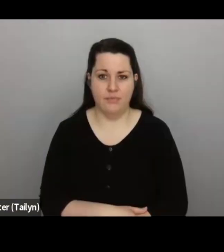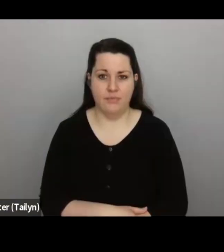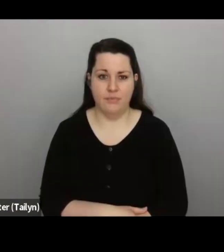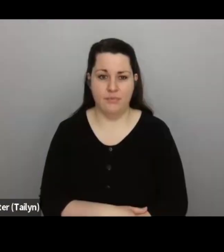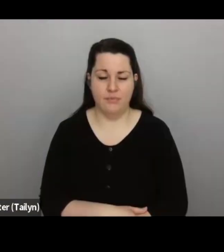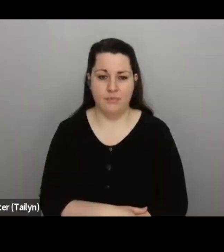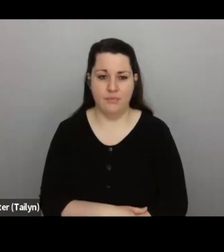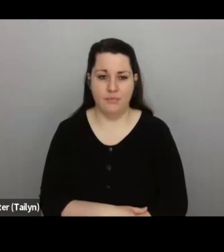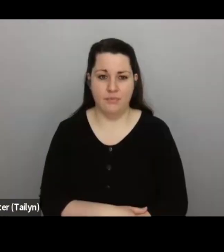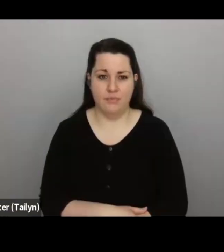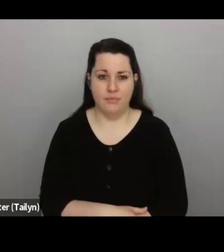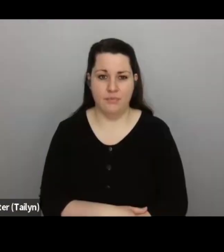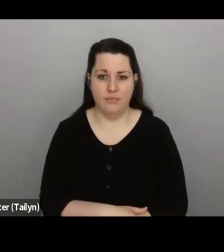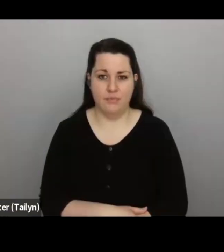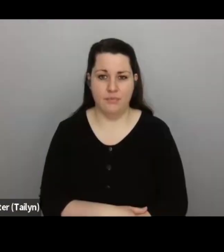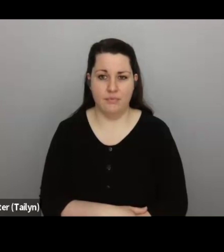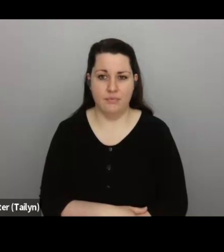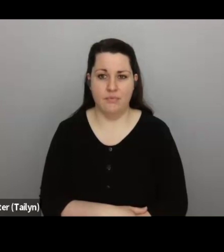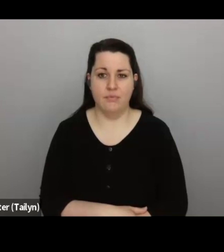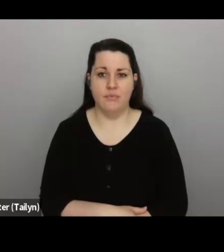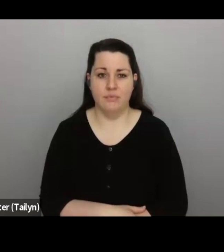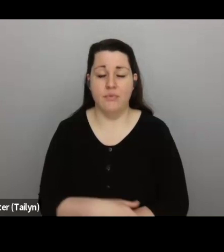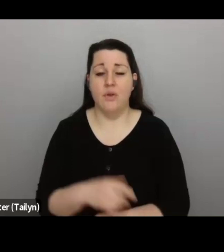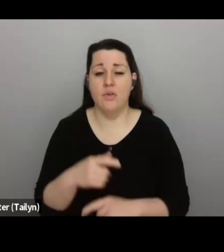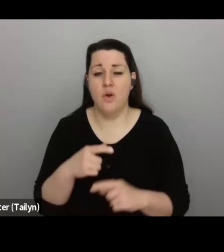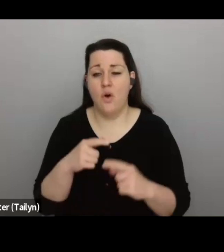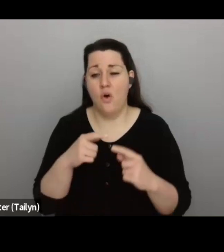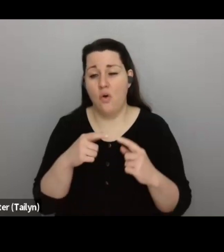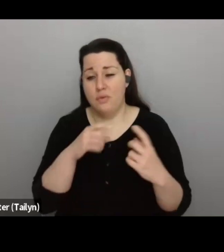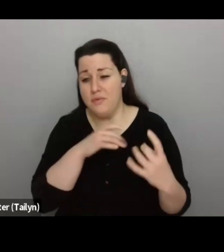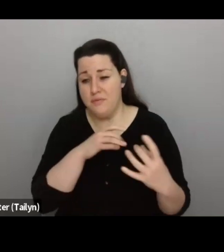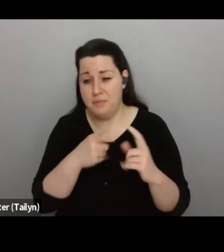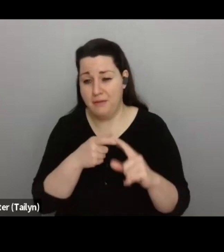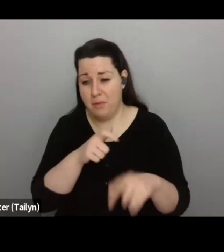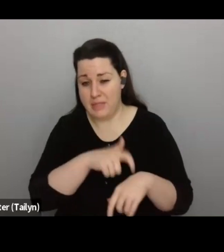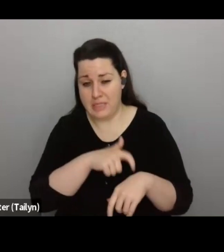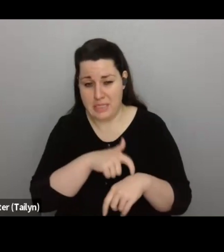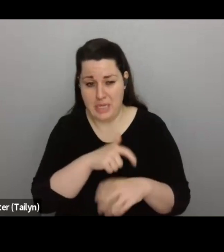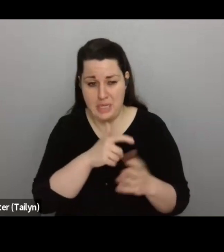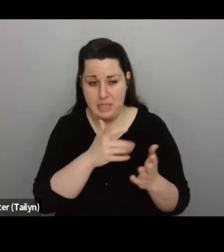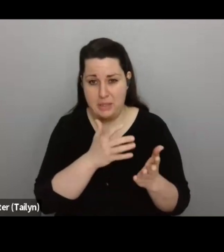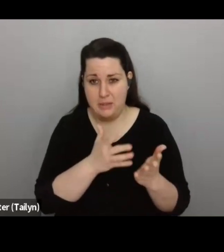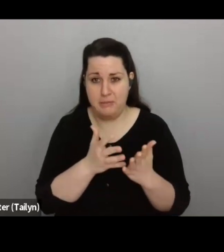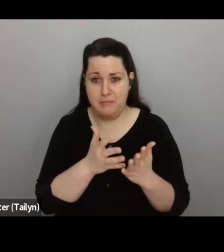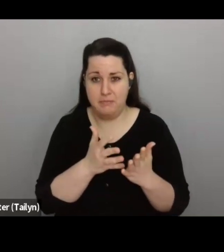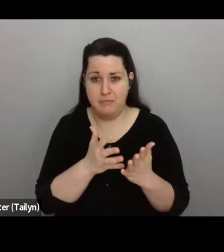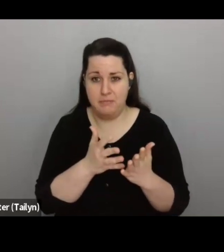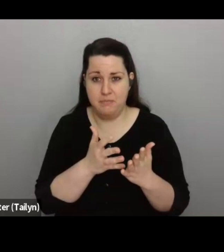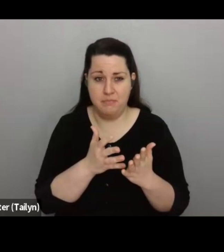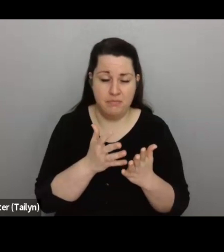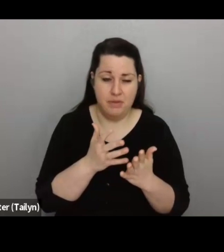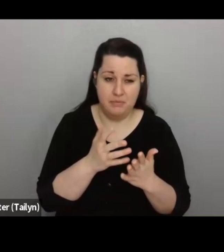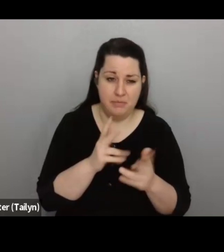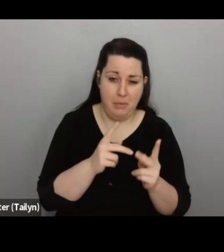from the feedback that I've received related to time so far, and even what I haven't received so